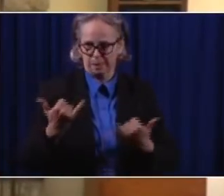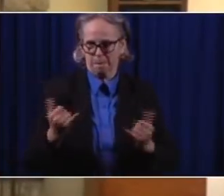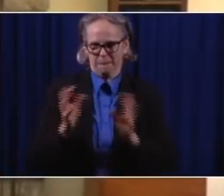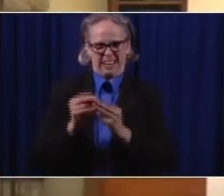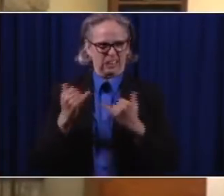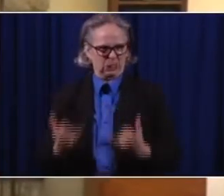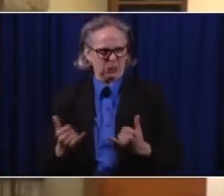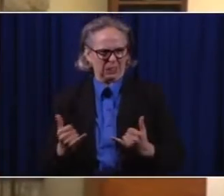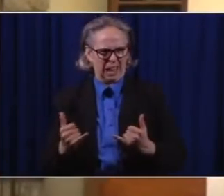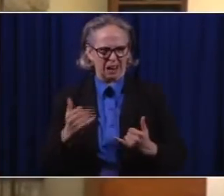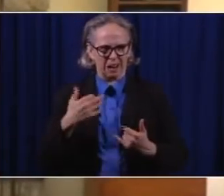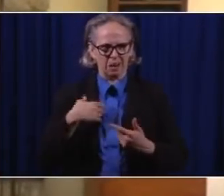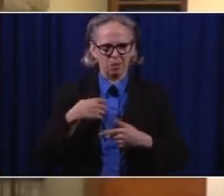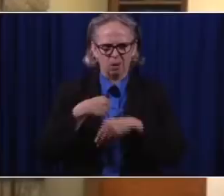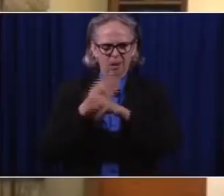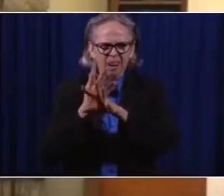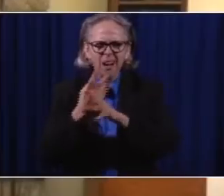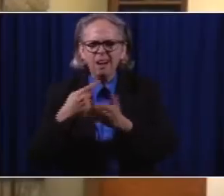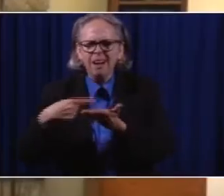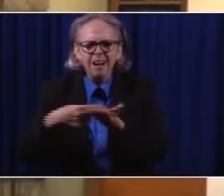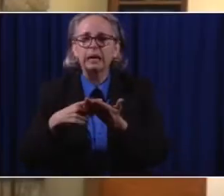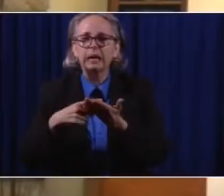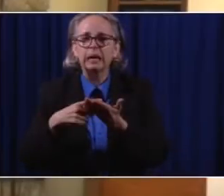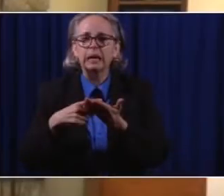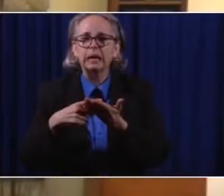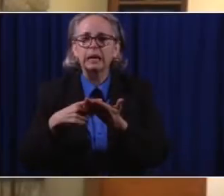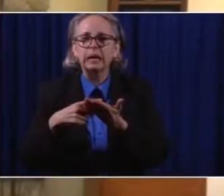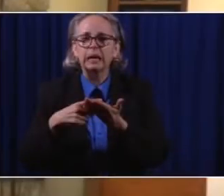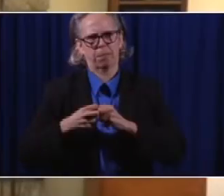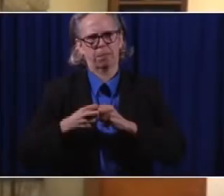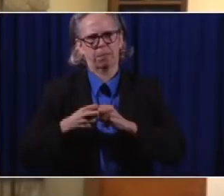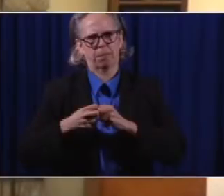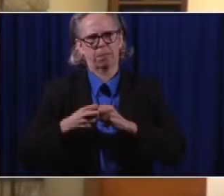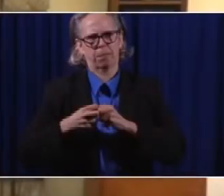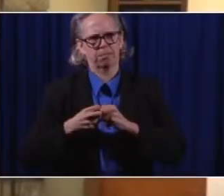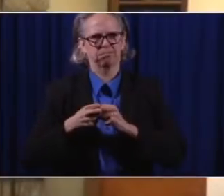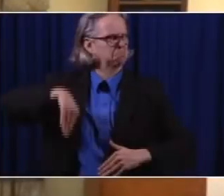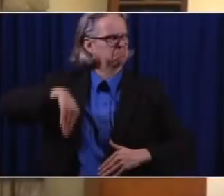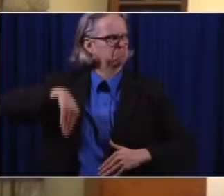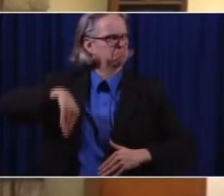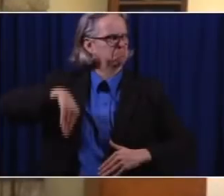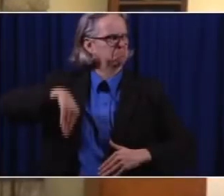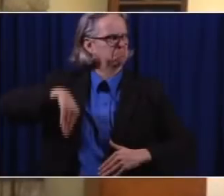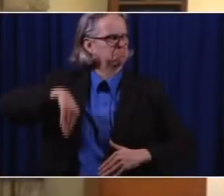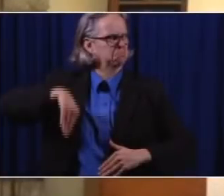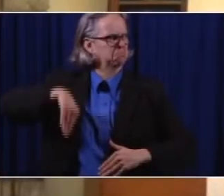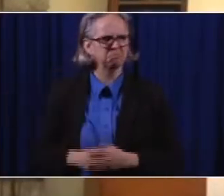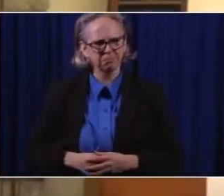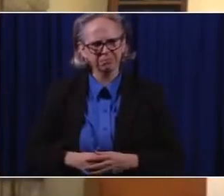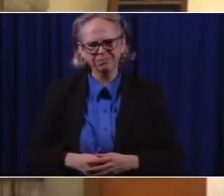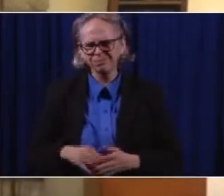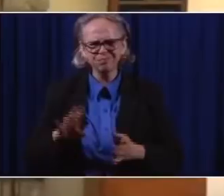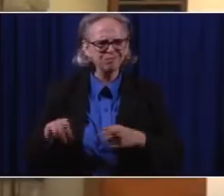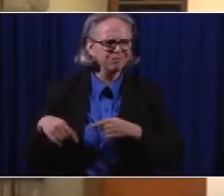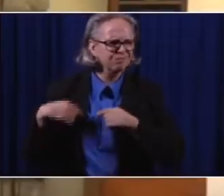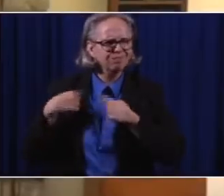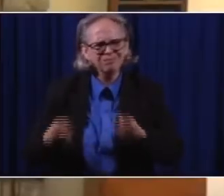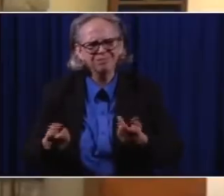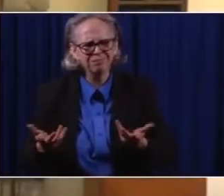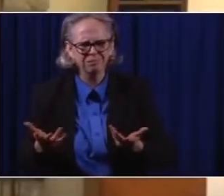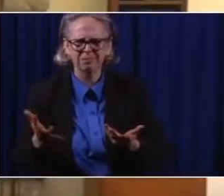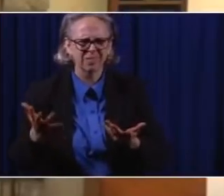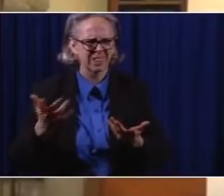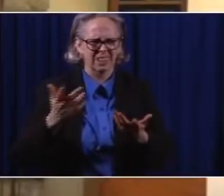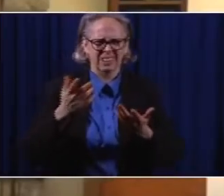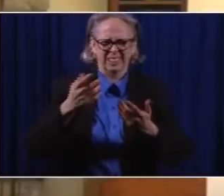all facing the same issue. In the past, some of our states have been hotter than others. Now,